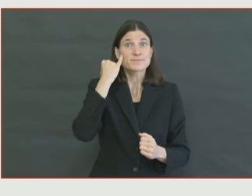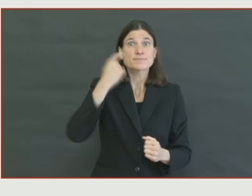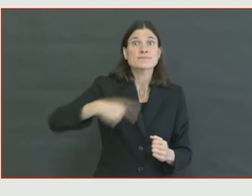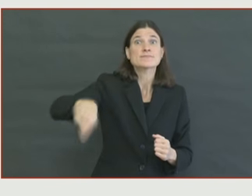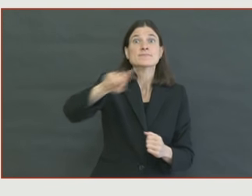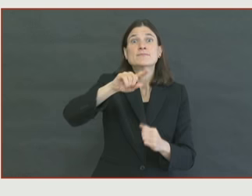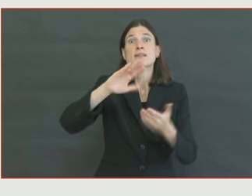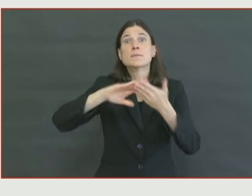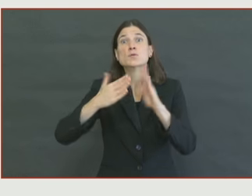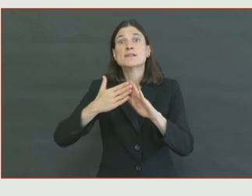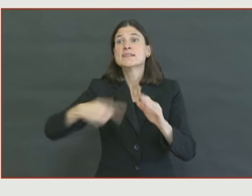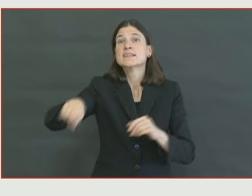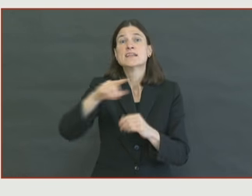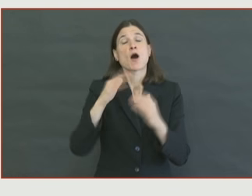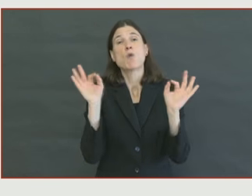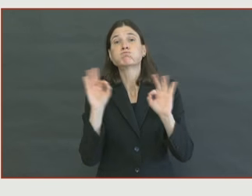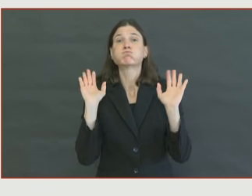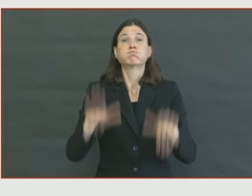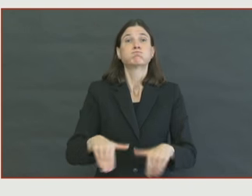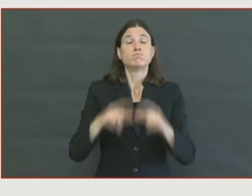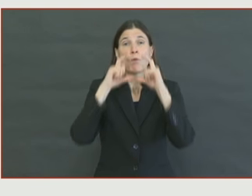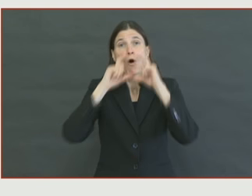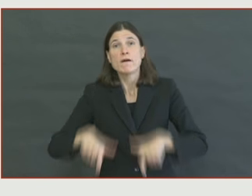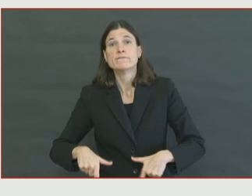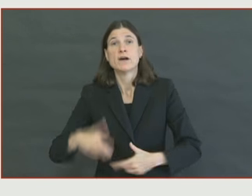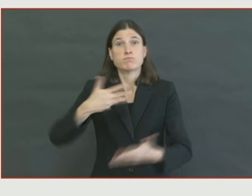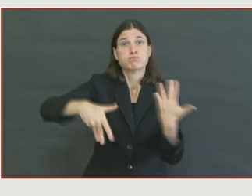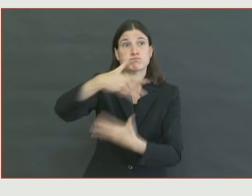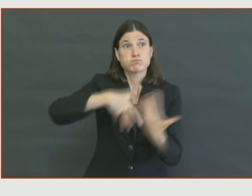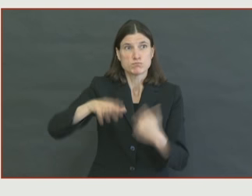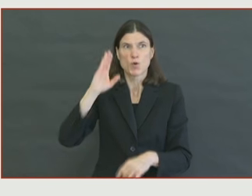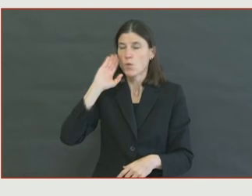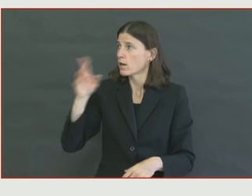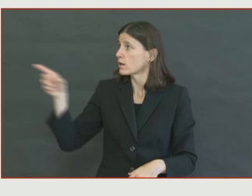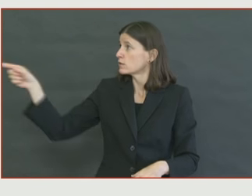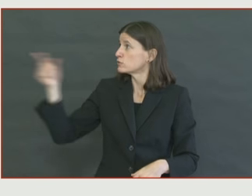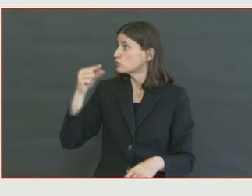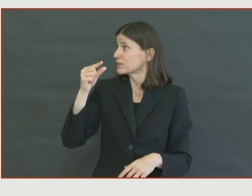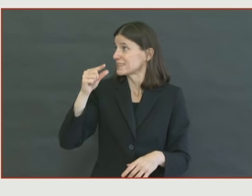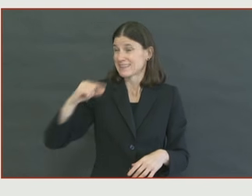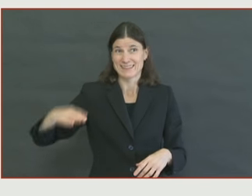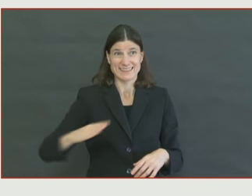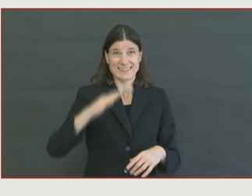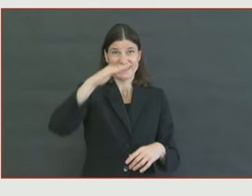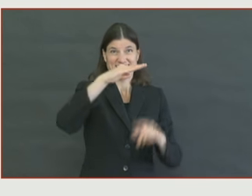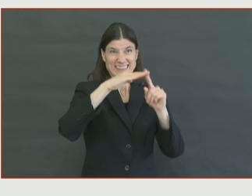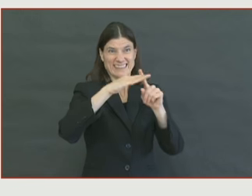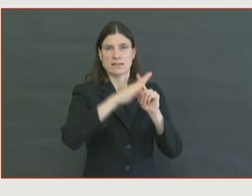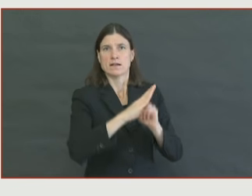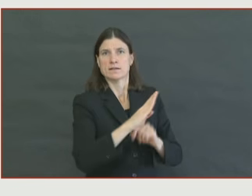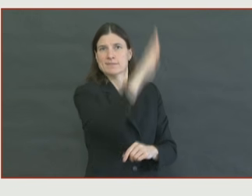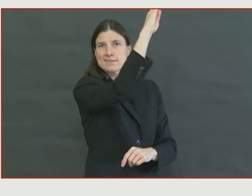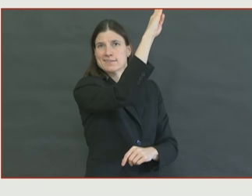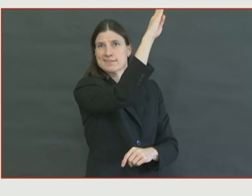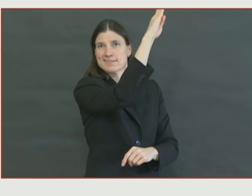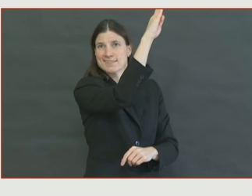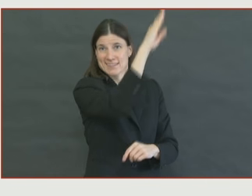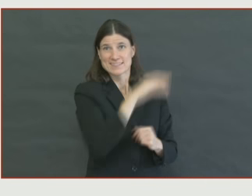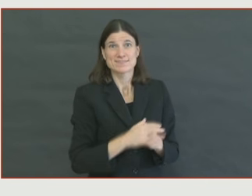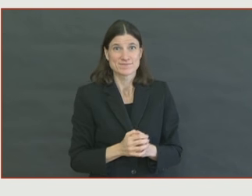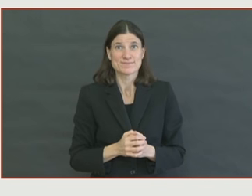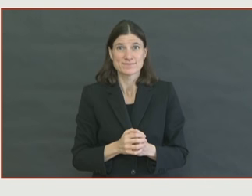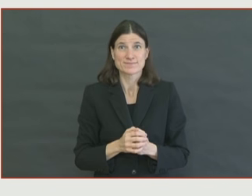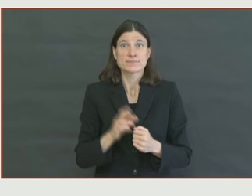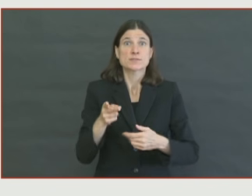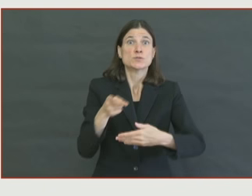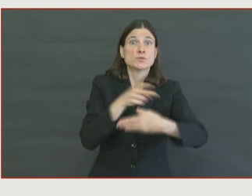us to a place today, which is a much, much, much better, safer, healthier place than we would have been